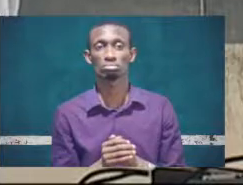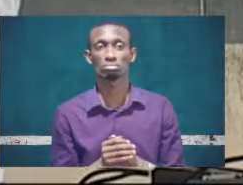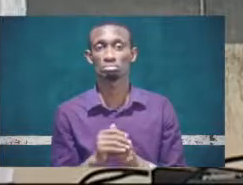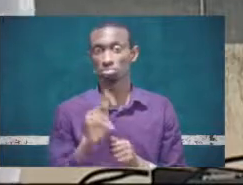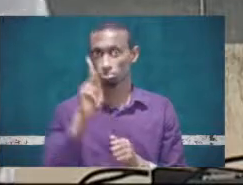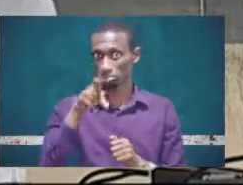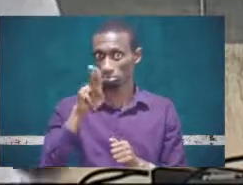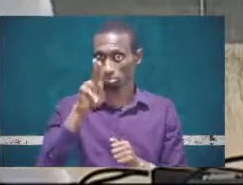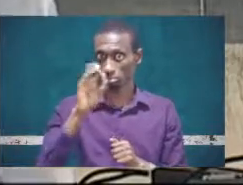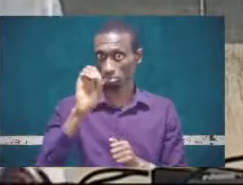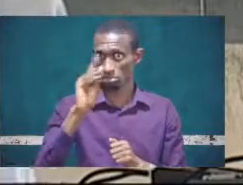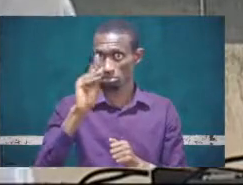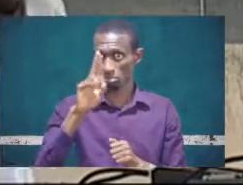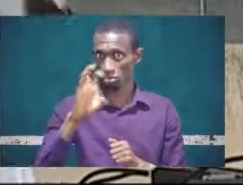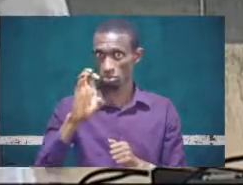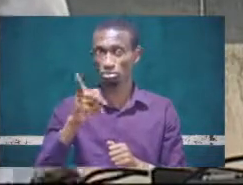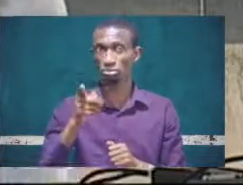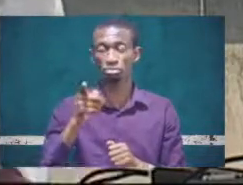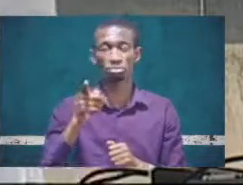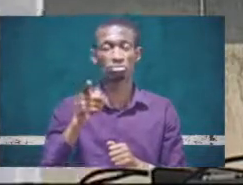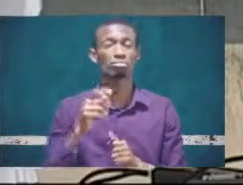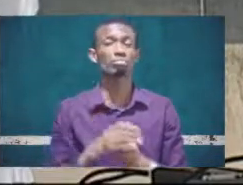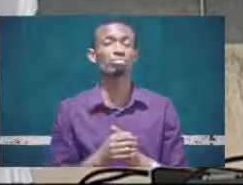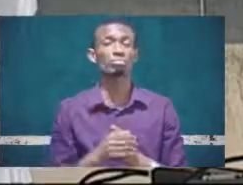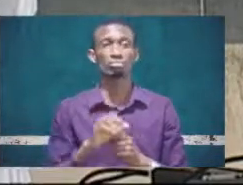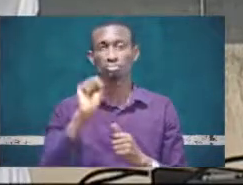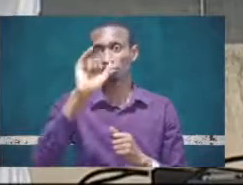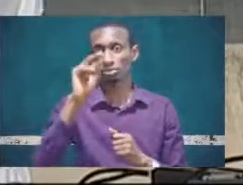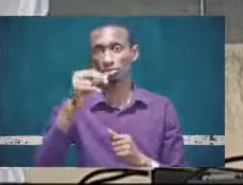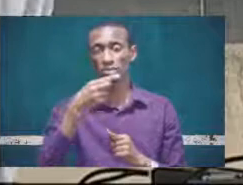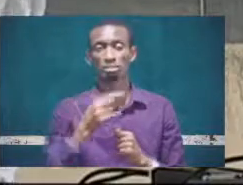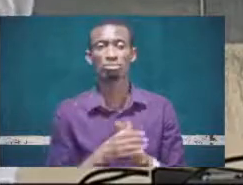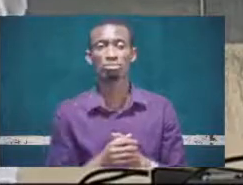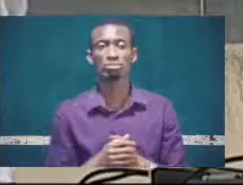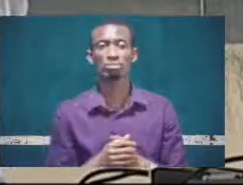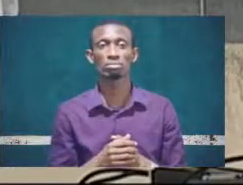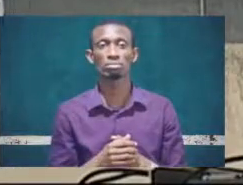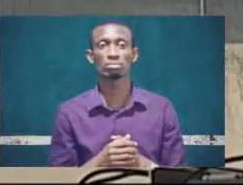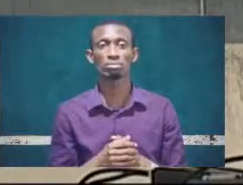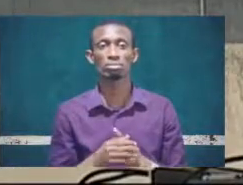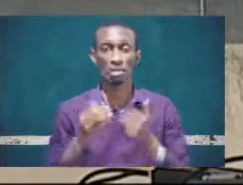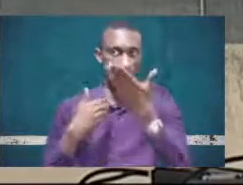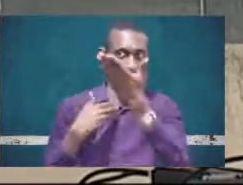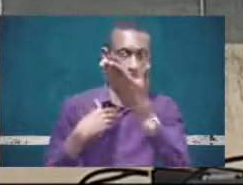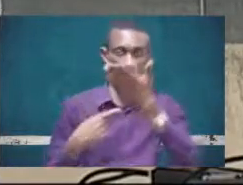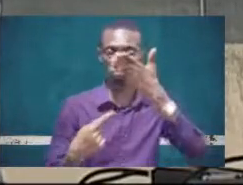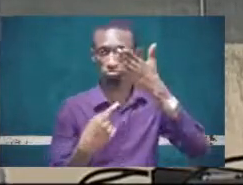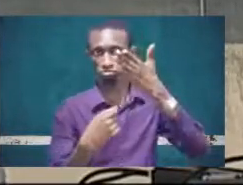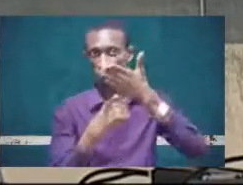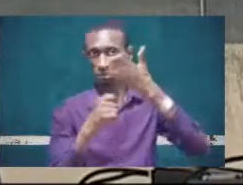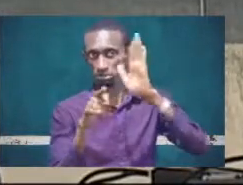sign, not the sum or the difference of sign. The product of sign. We have a negative